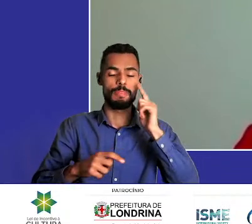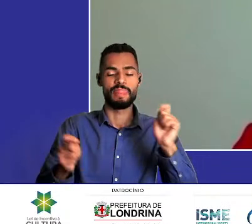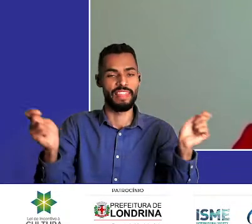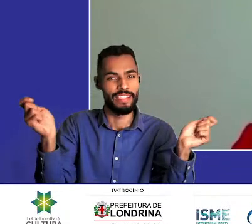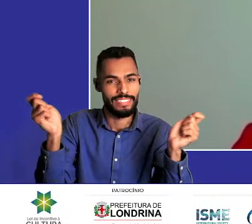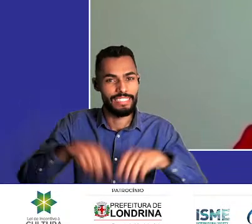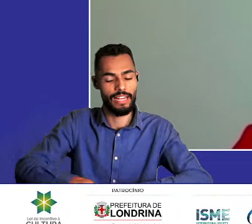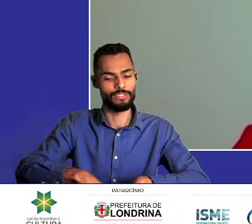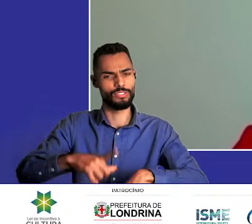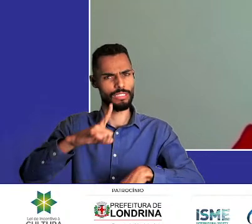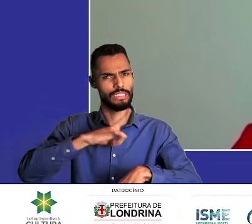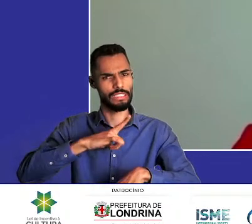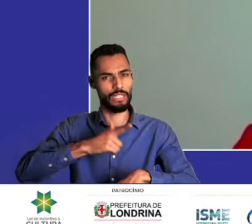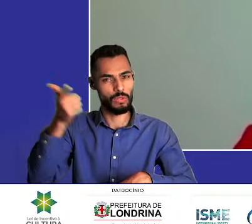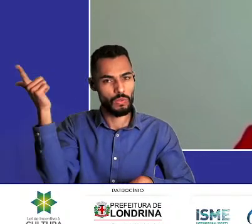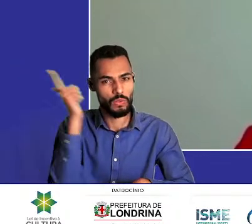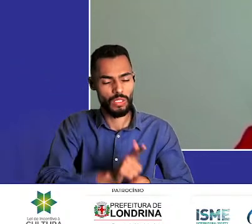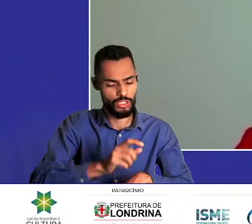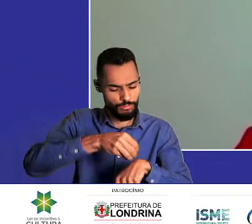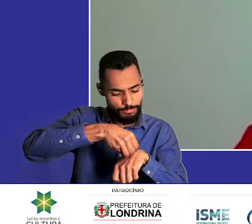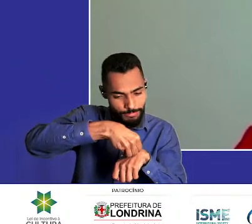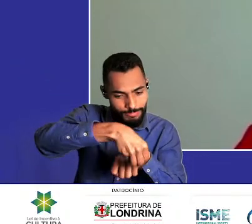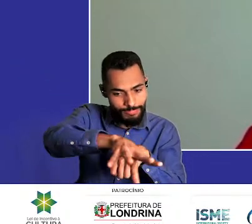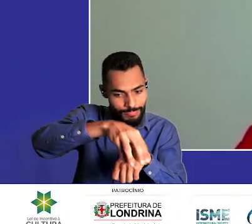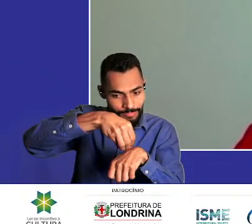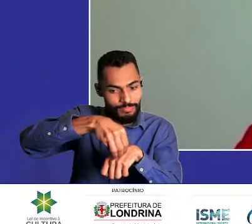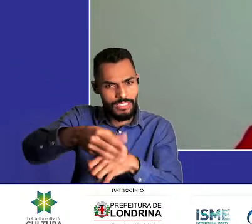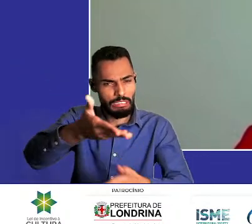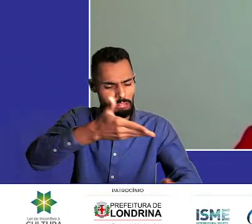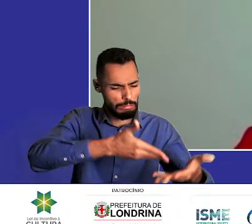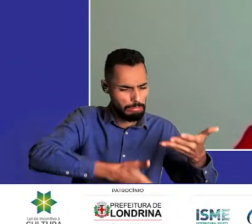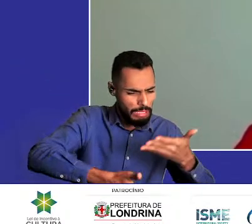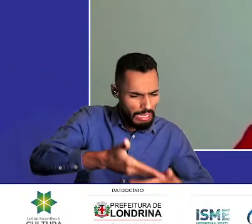of intercultural respect and